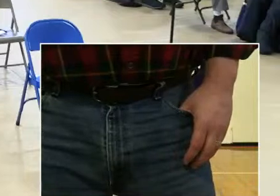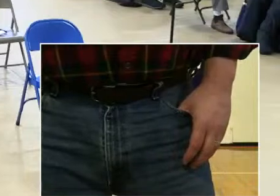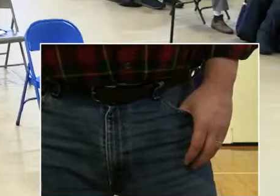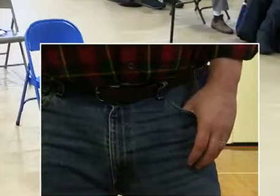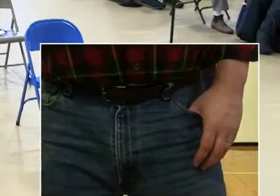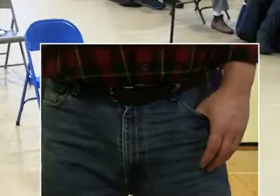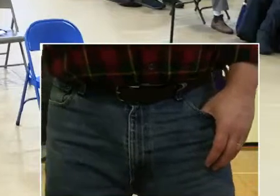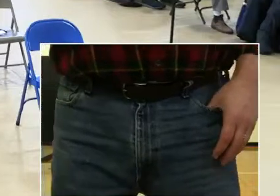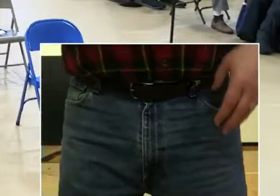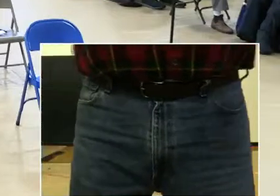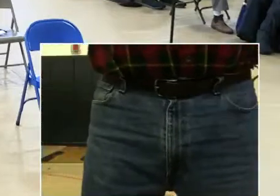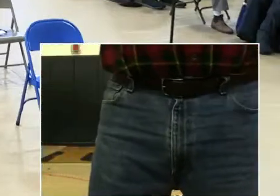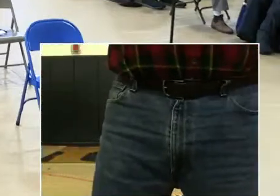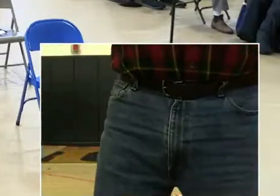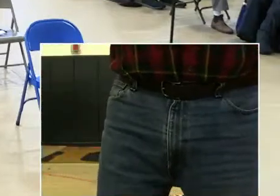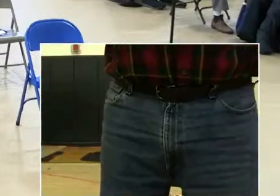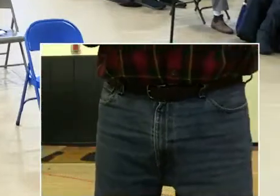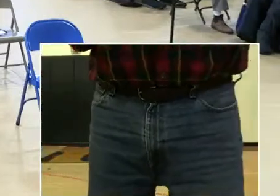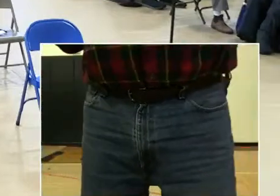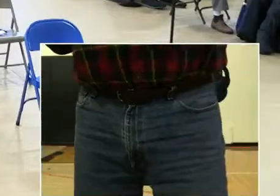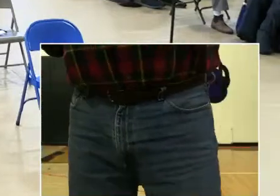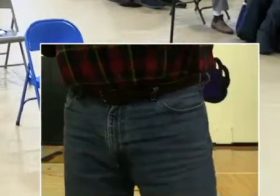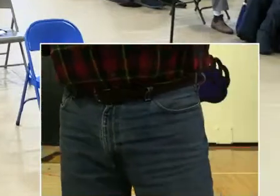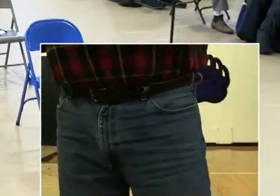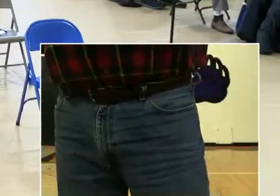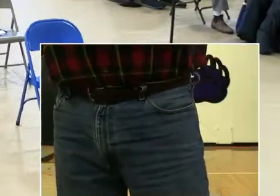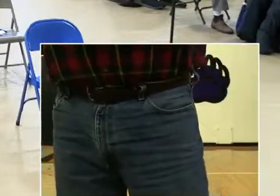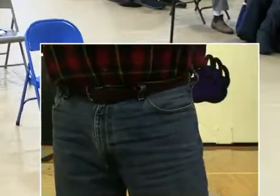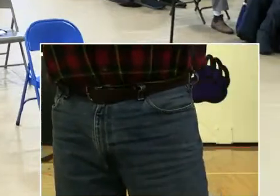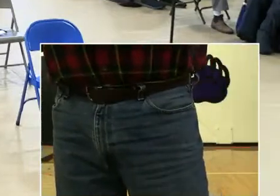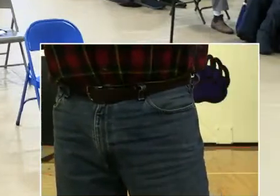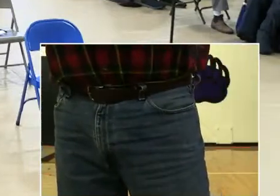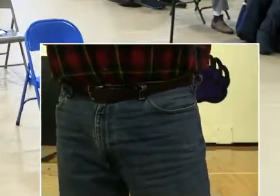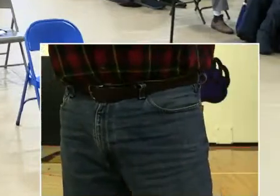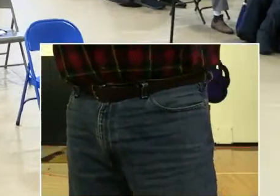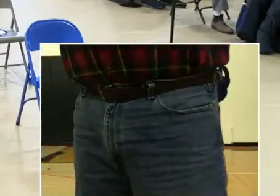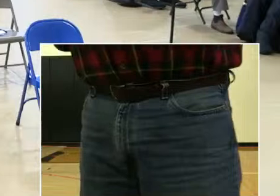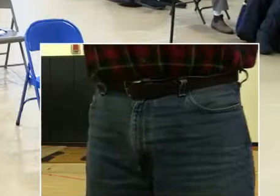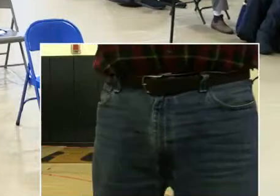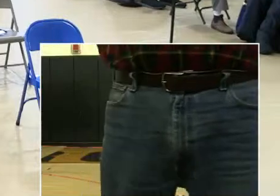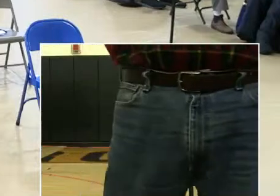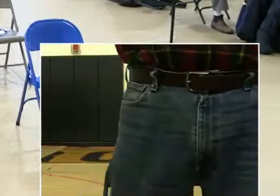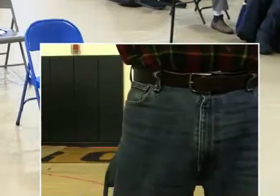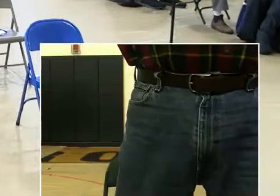22 see look this says 22235 and thats